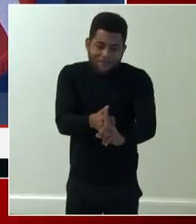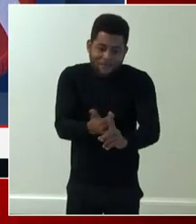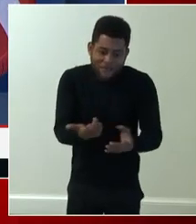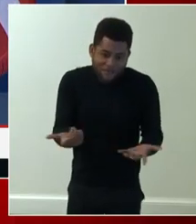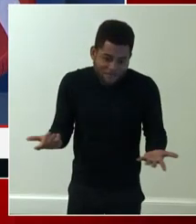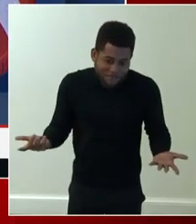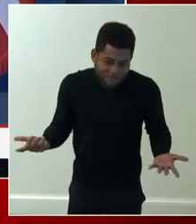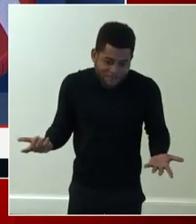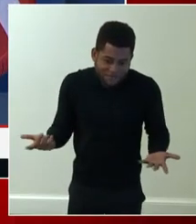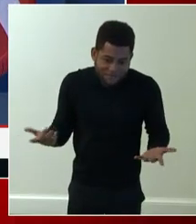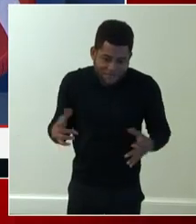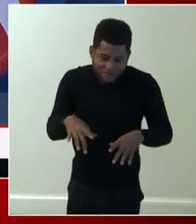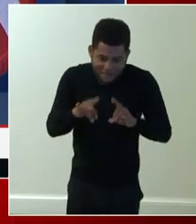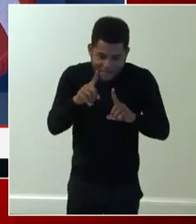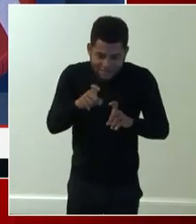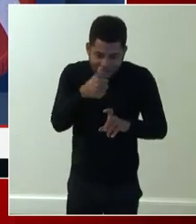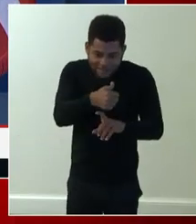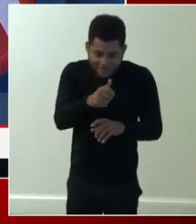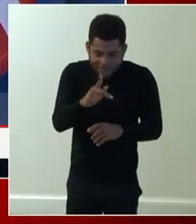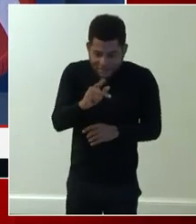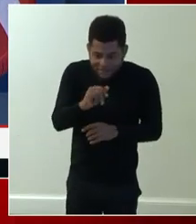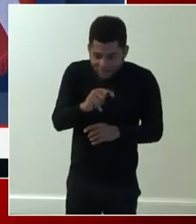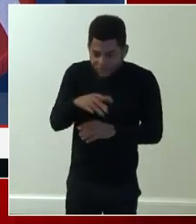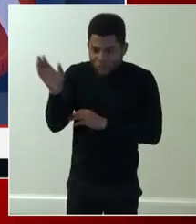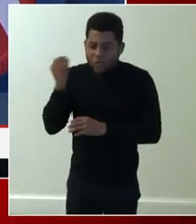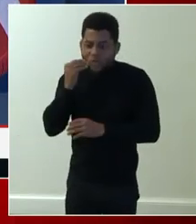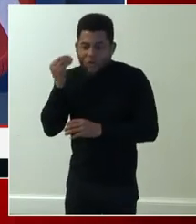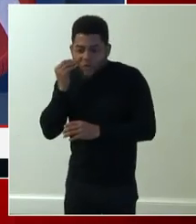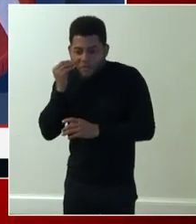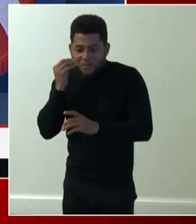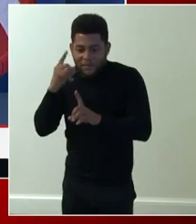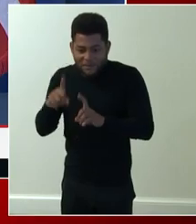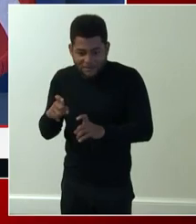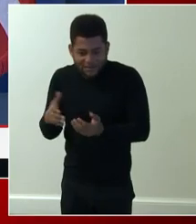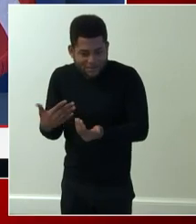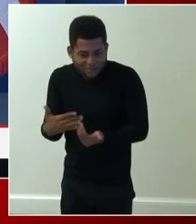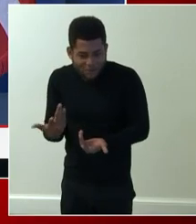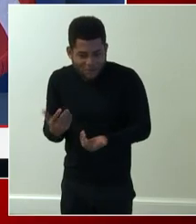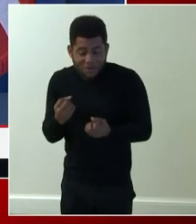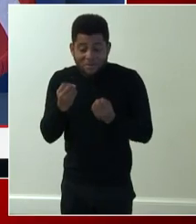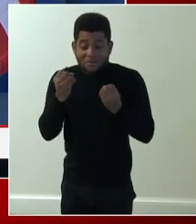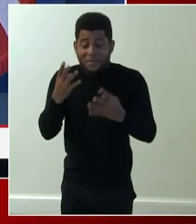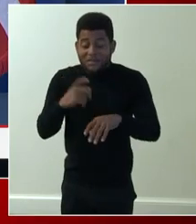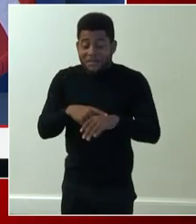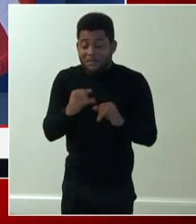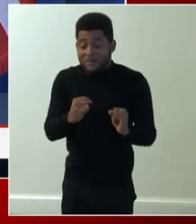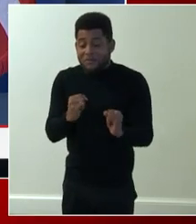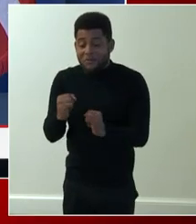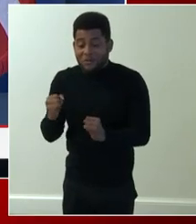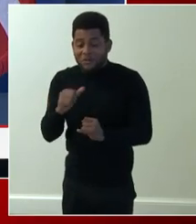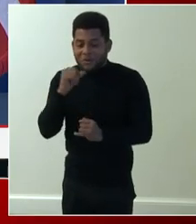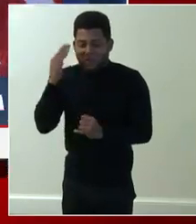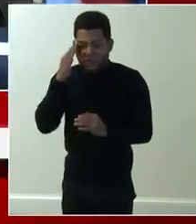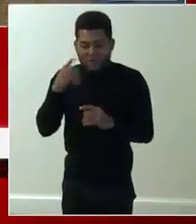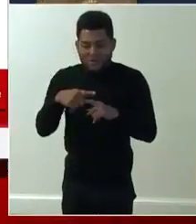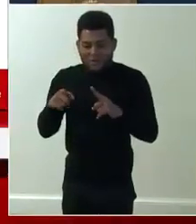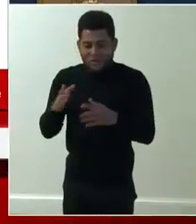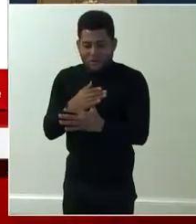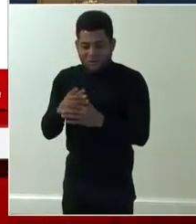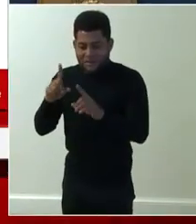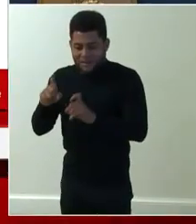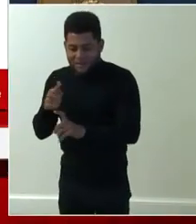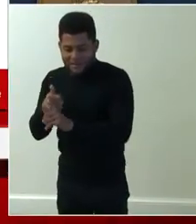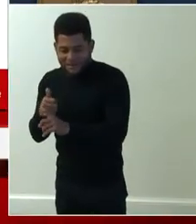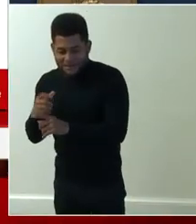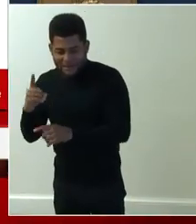a test kit, you can do it at your convenience. Many times individuals don't know the difference between Test Yourself DC and our